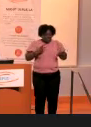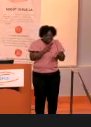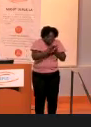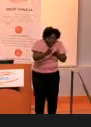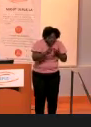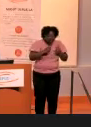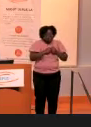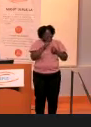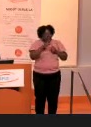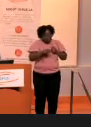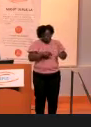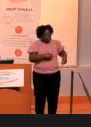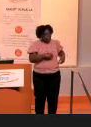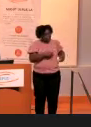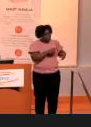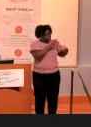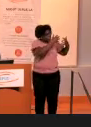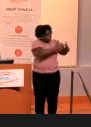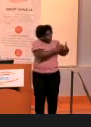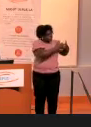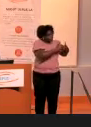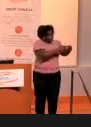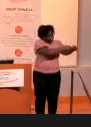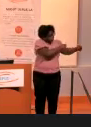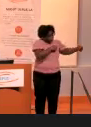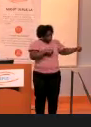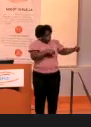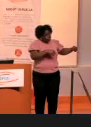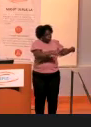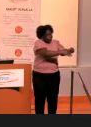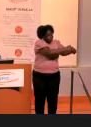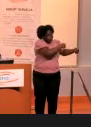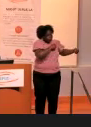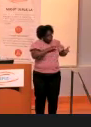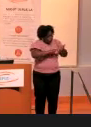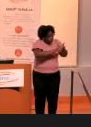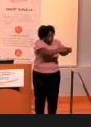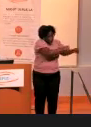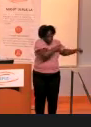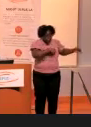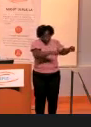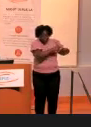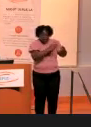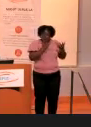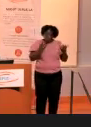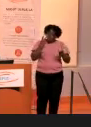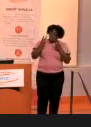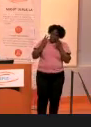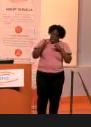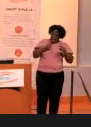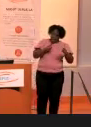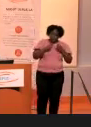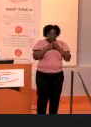to dialysis. So these, when we see these type of lesions on a kidney biopsy, we really want to jump on them and treat them